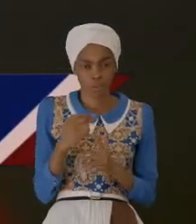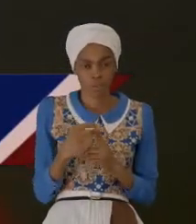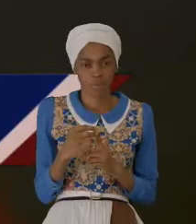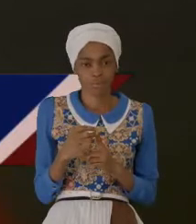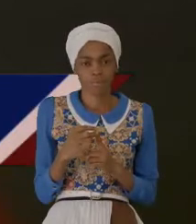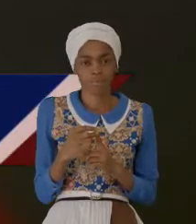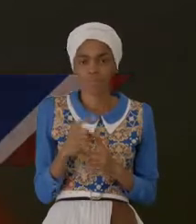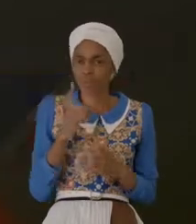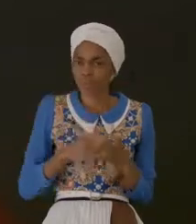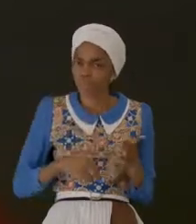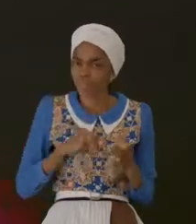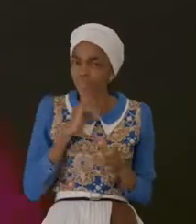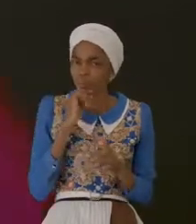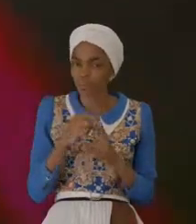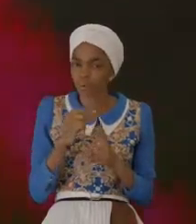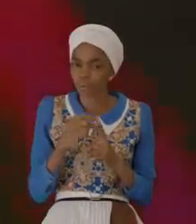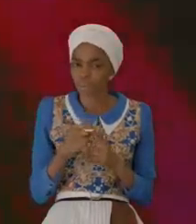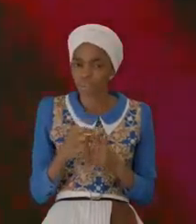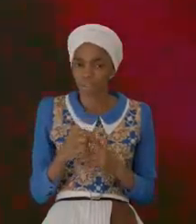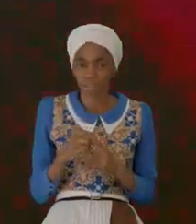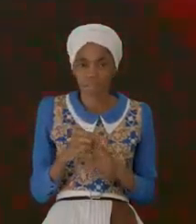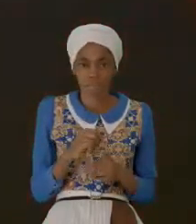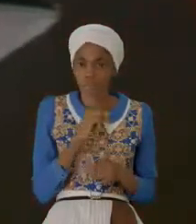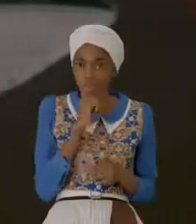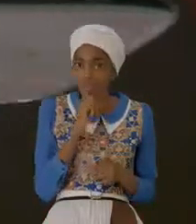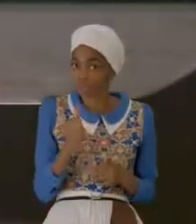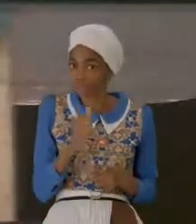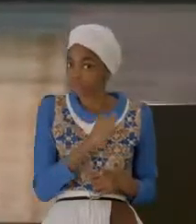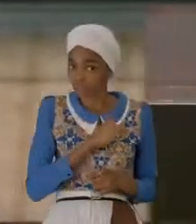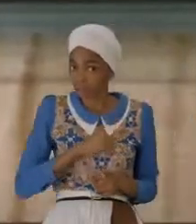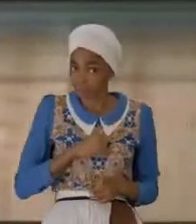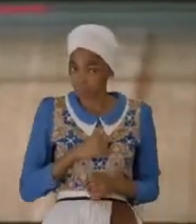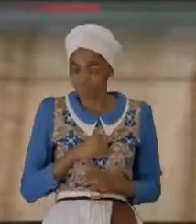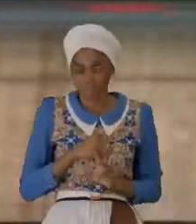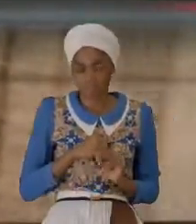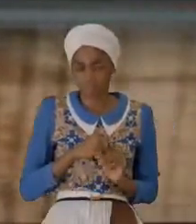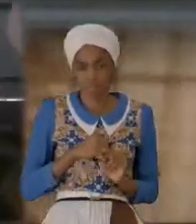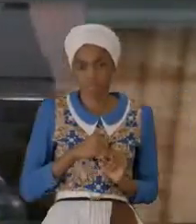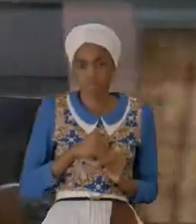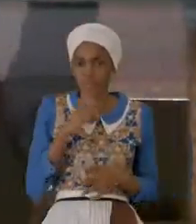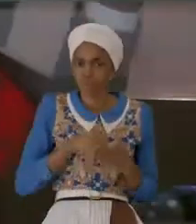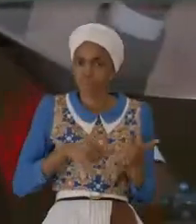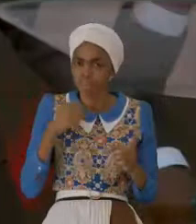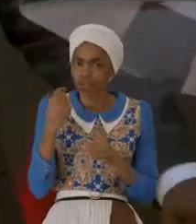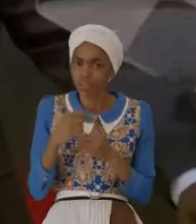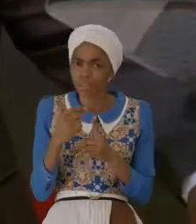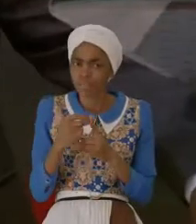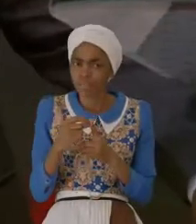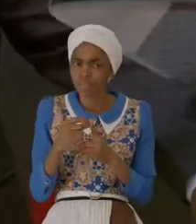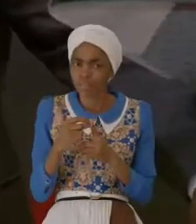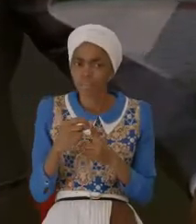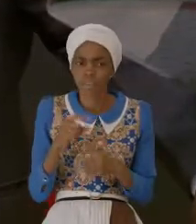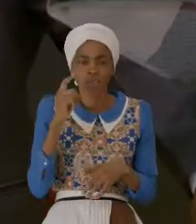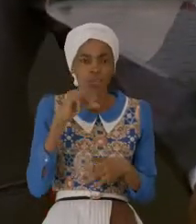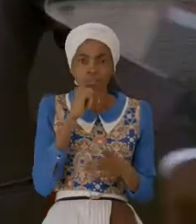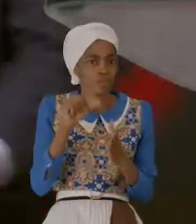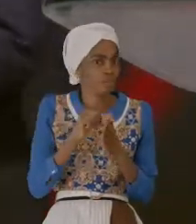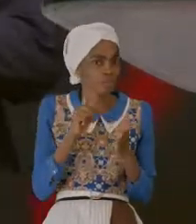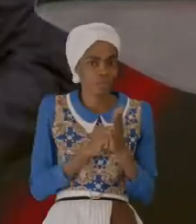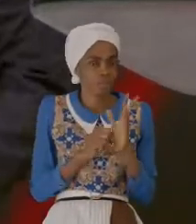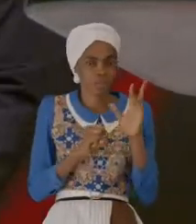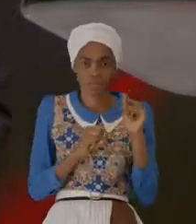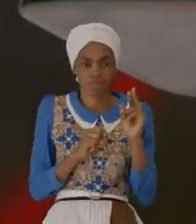what's the word not circumcision what's the word not tradition